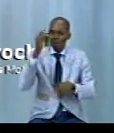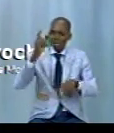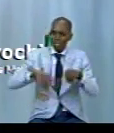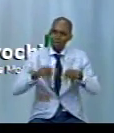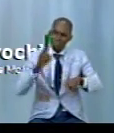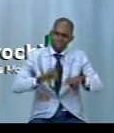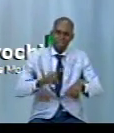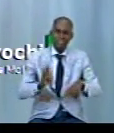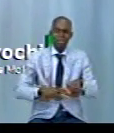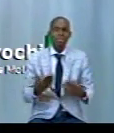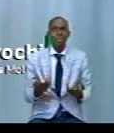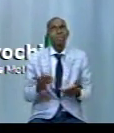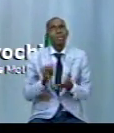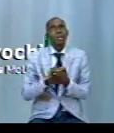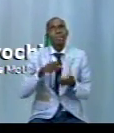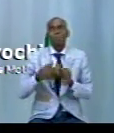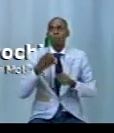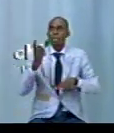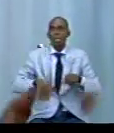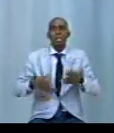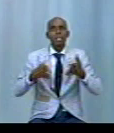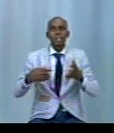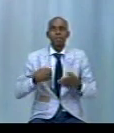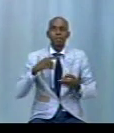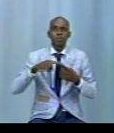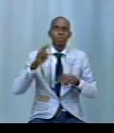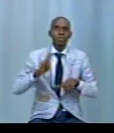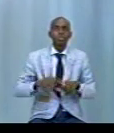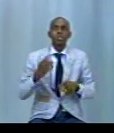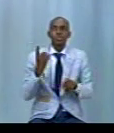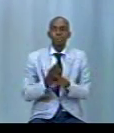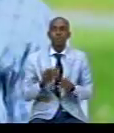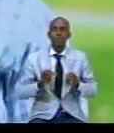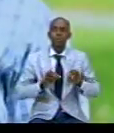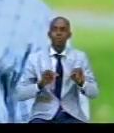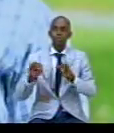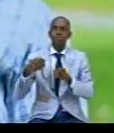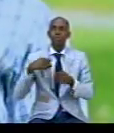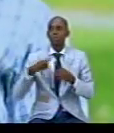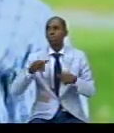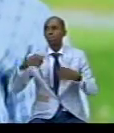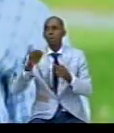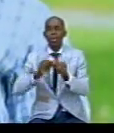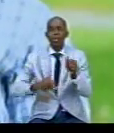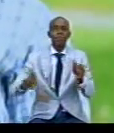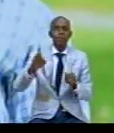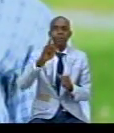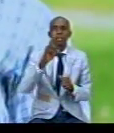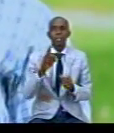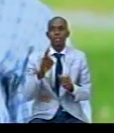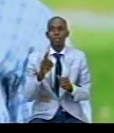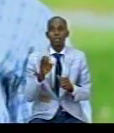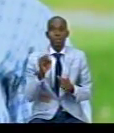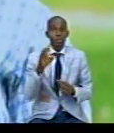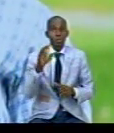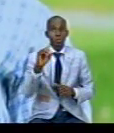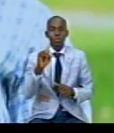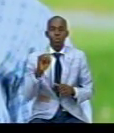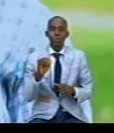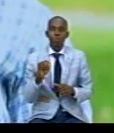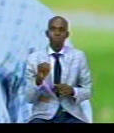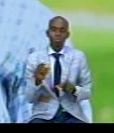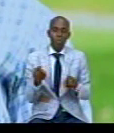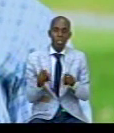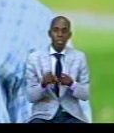allow me to sit. He wants me to be going round and round like that. So while I was in